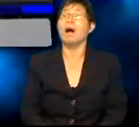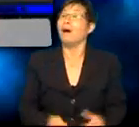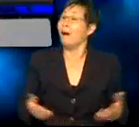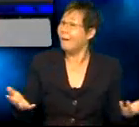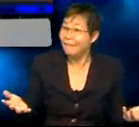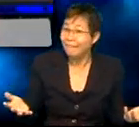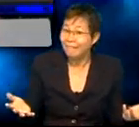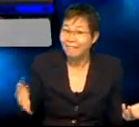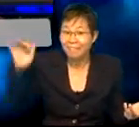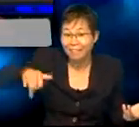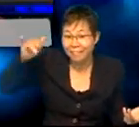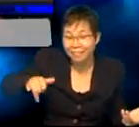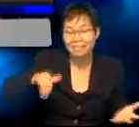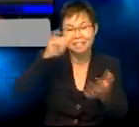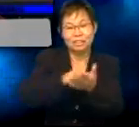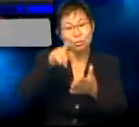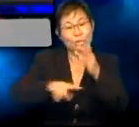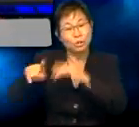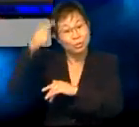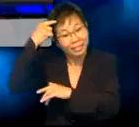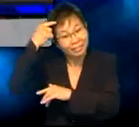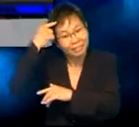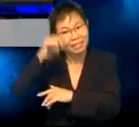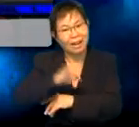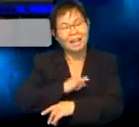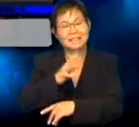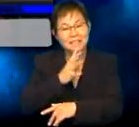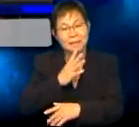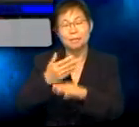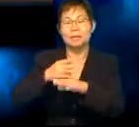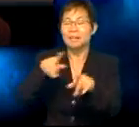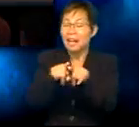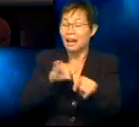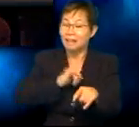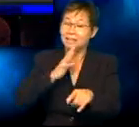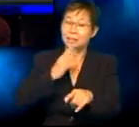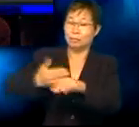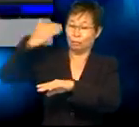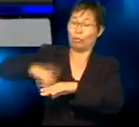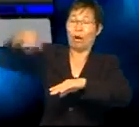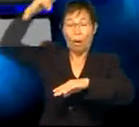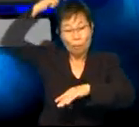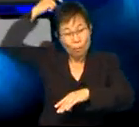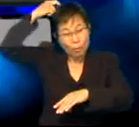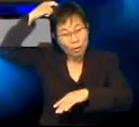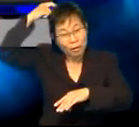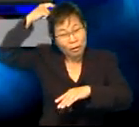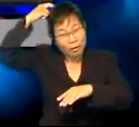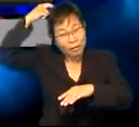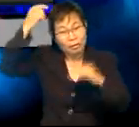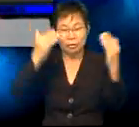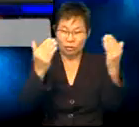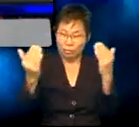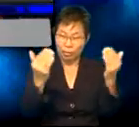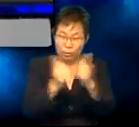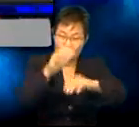Aha! That's what you think. Like I said before, although a brain have been compared to